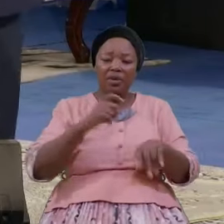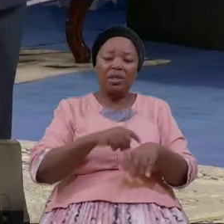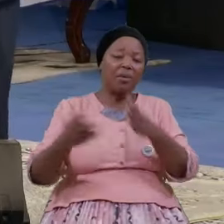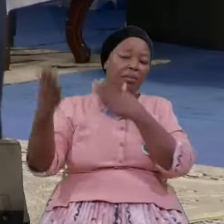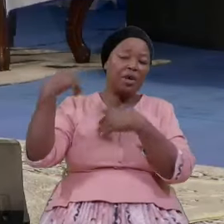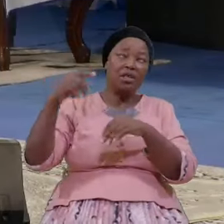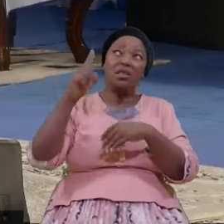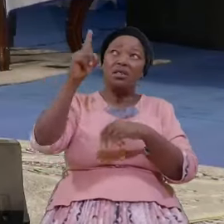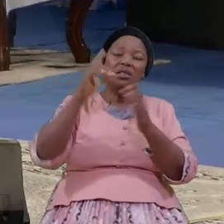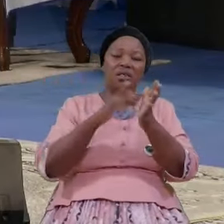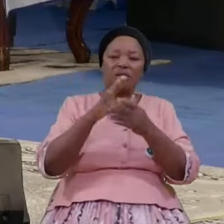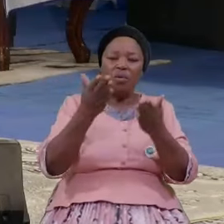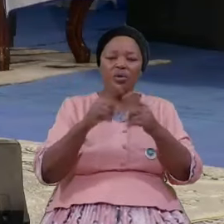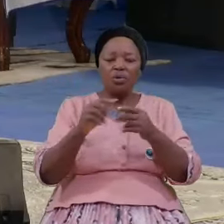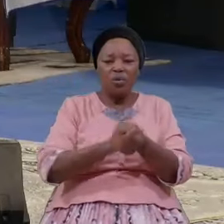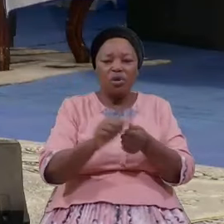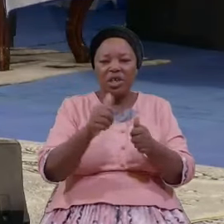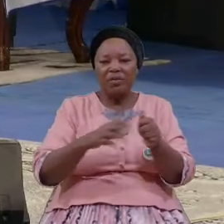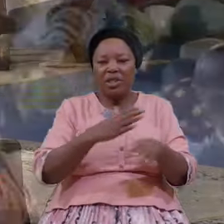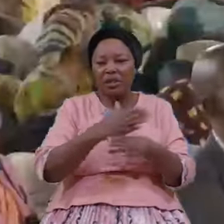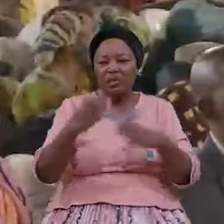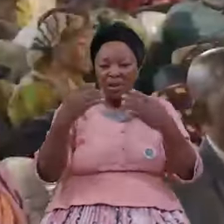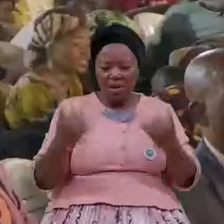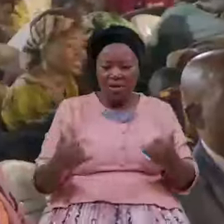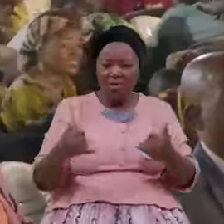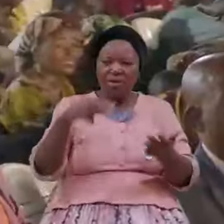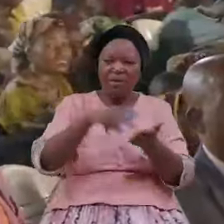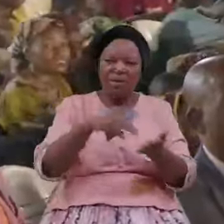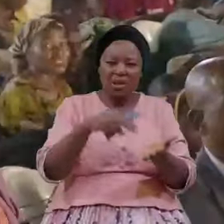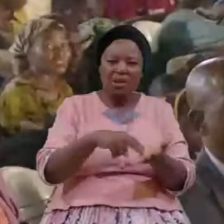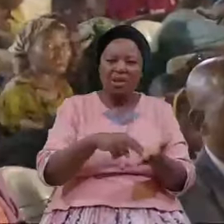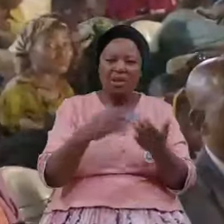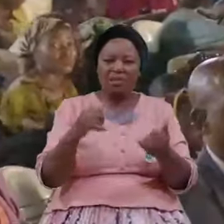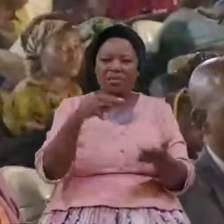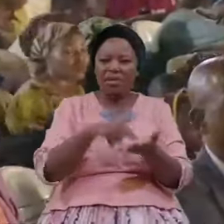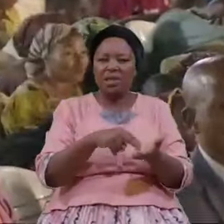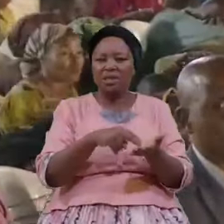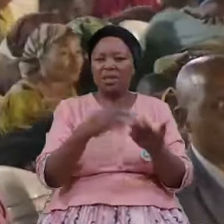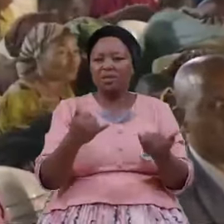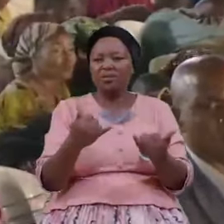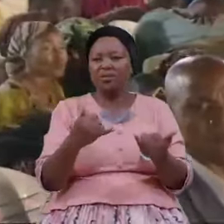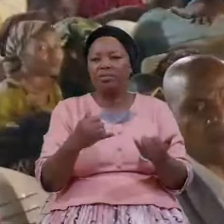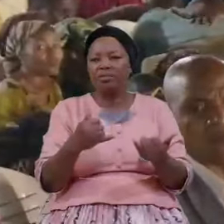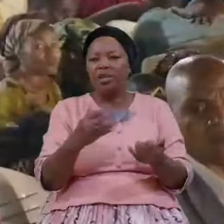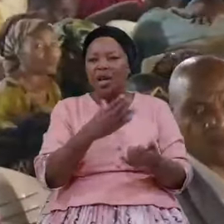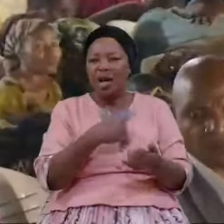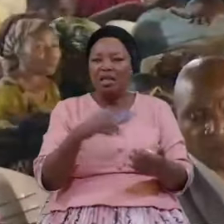everything away right now. Stand right there on your feet, and it's yours